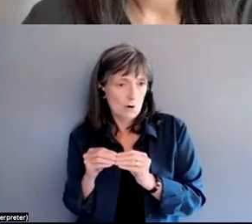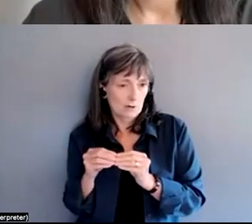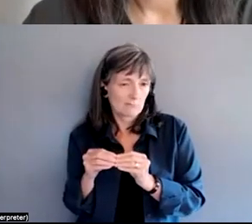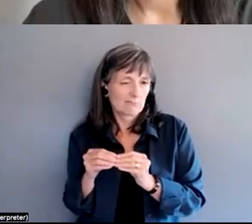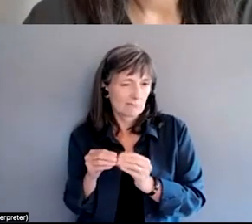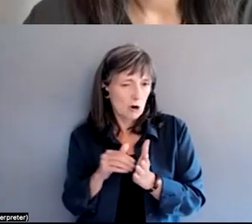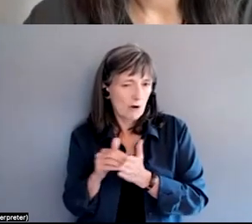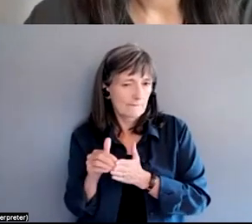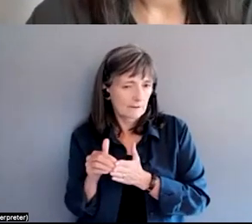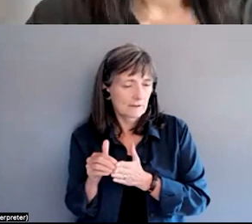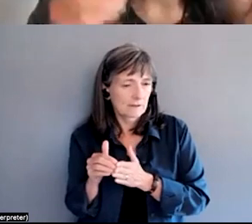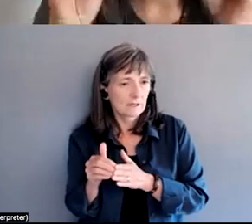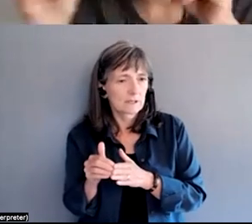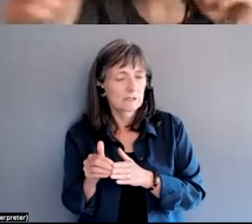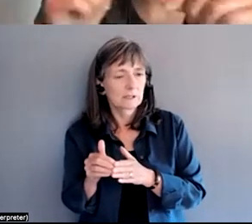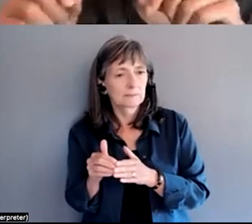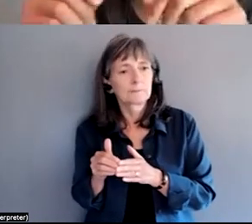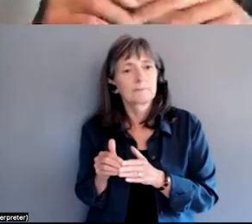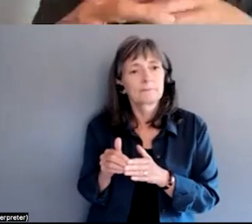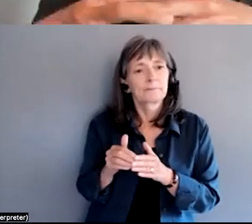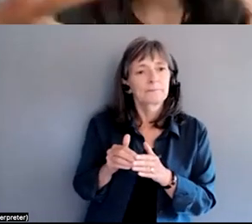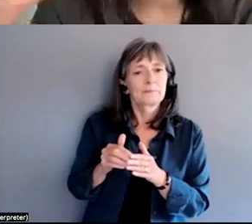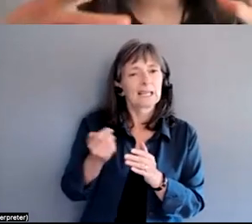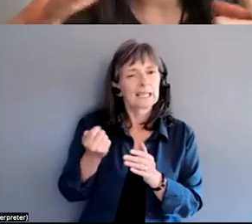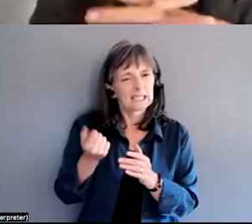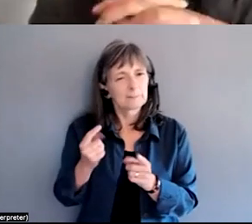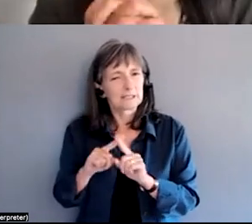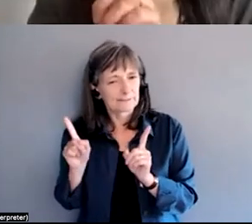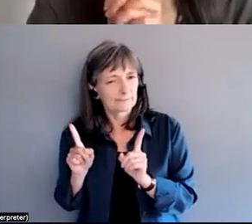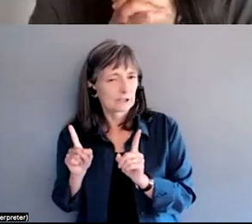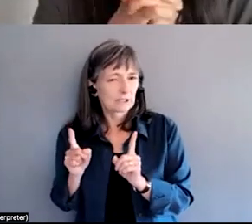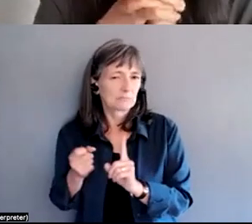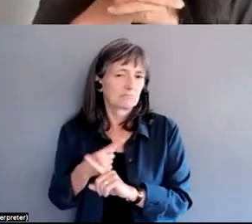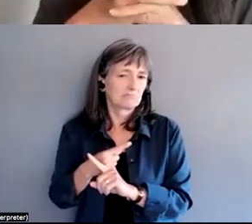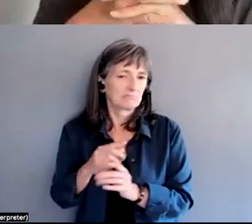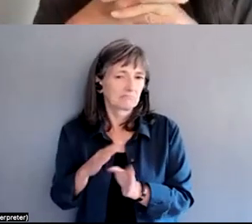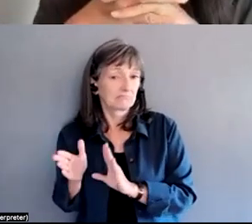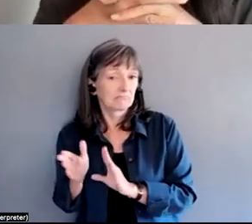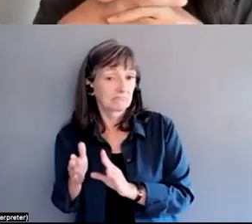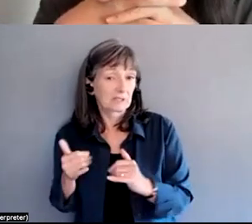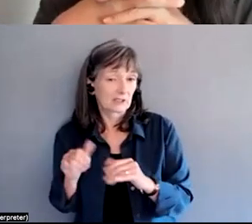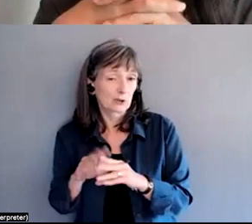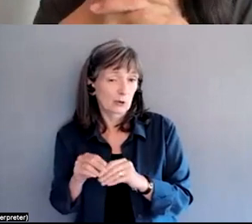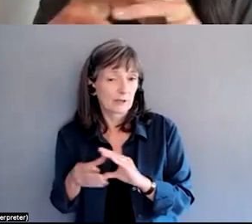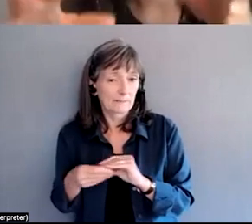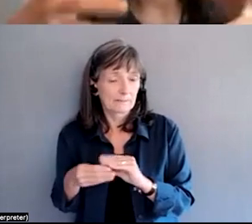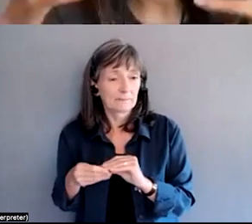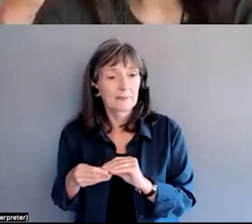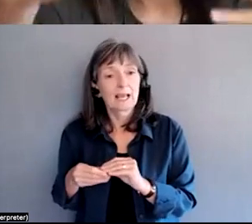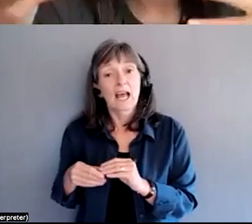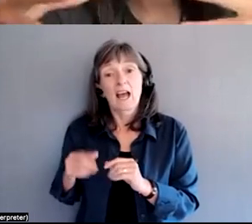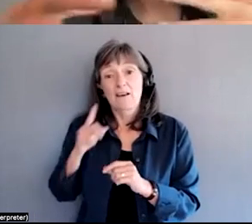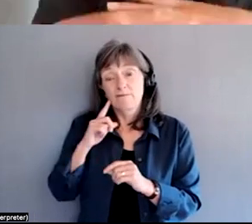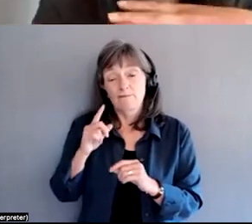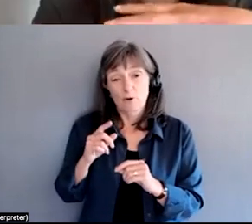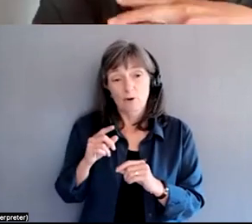case of a slight change of direction, but still, you know, trying to capture the story. And then with mass market, it's a little